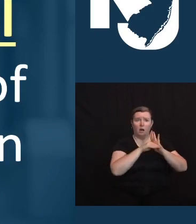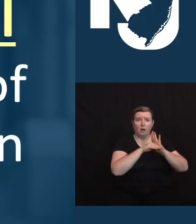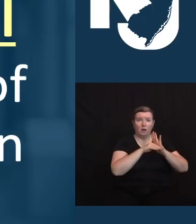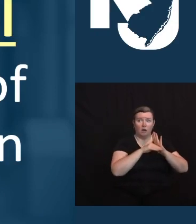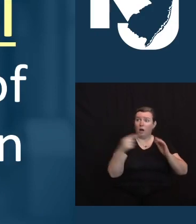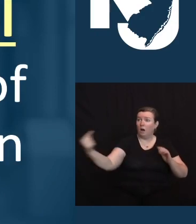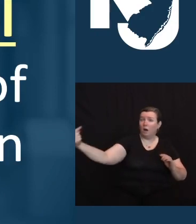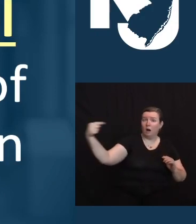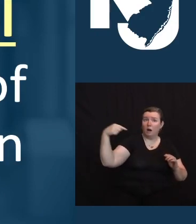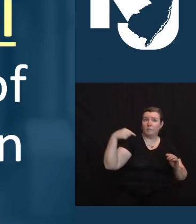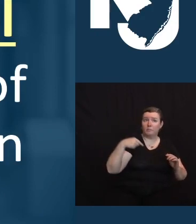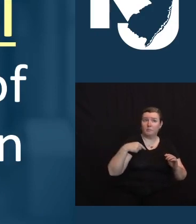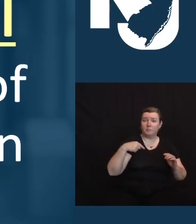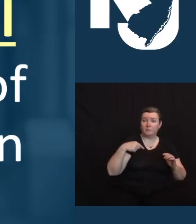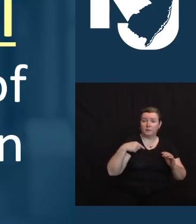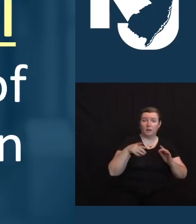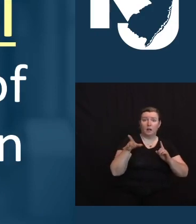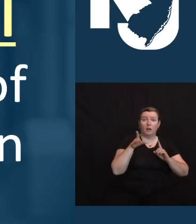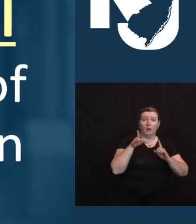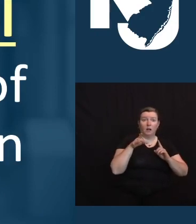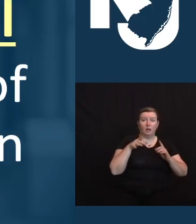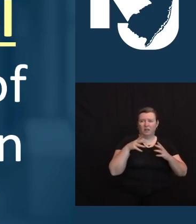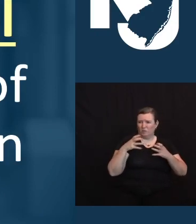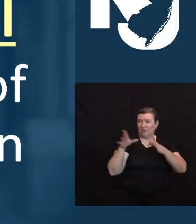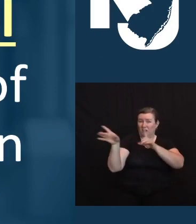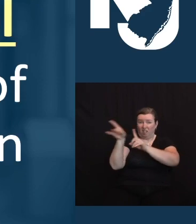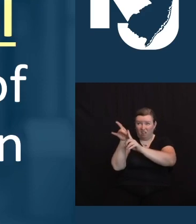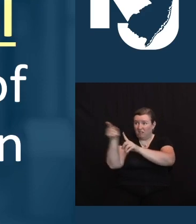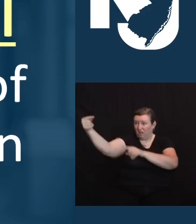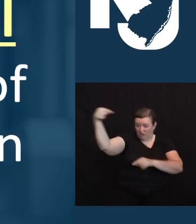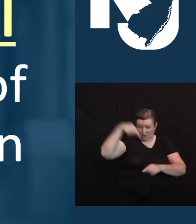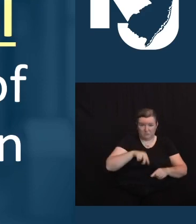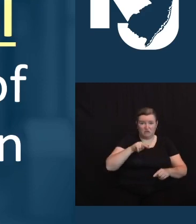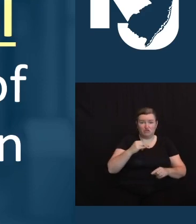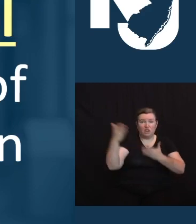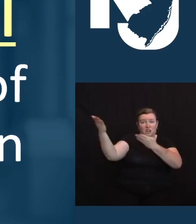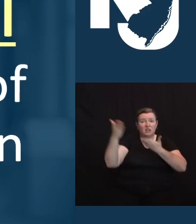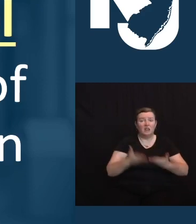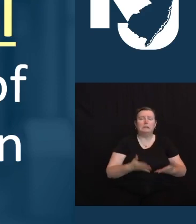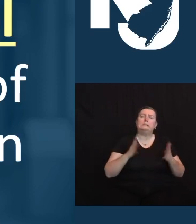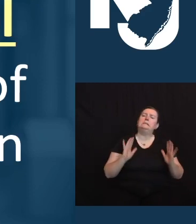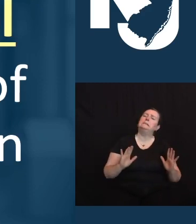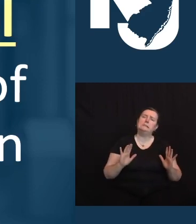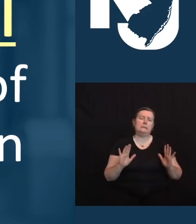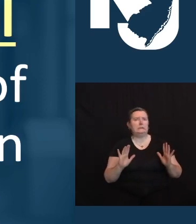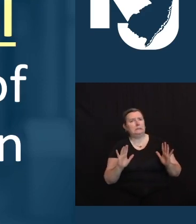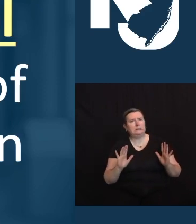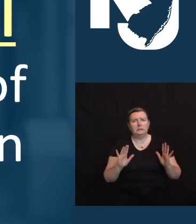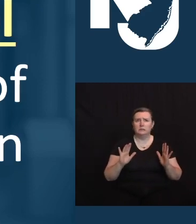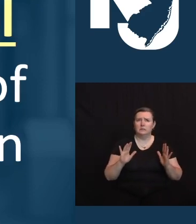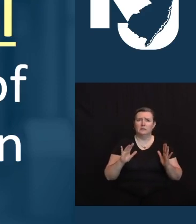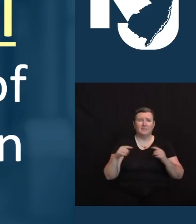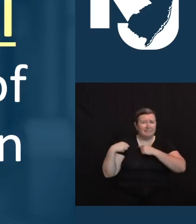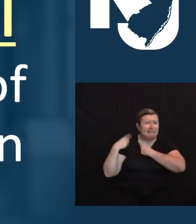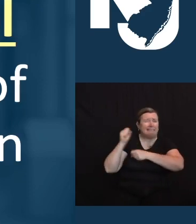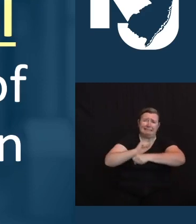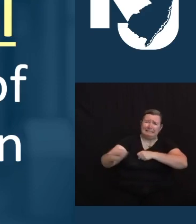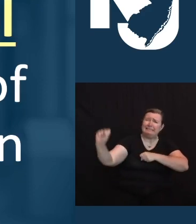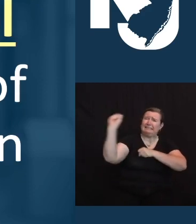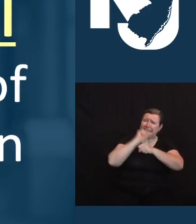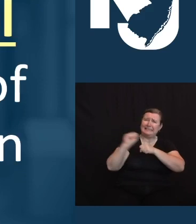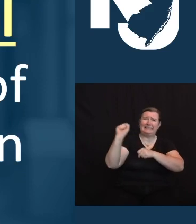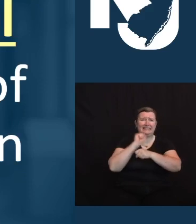have unknowingly brought the virus back to New Jersey with them. Our work to bring this pandemic under control here in New Jersey